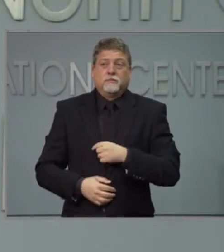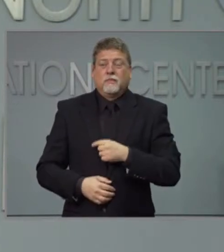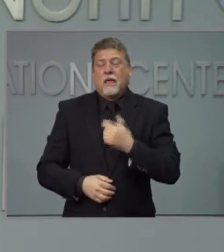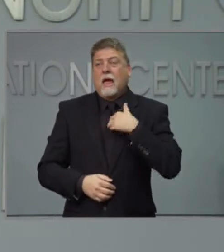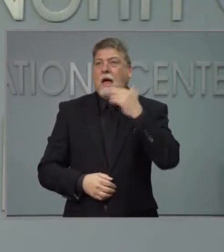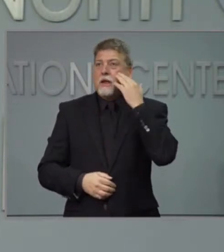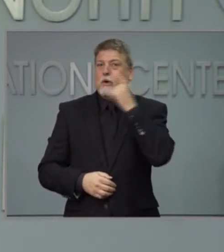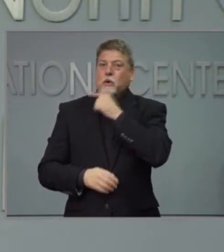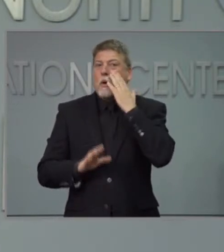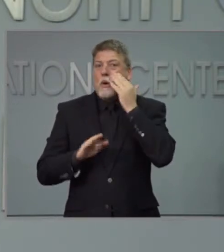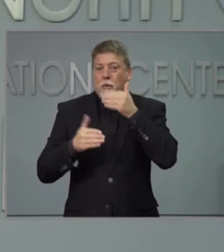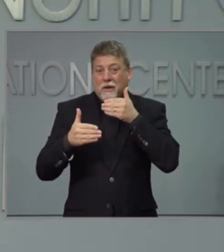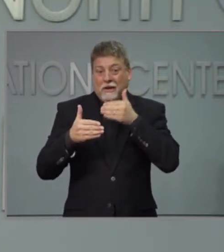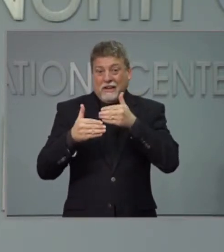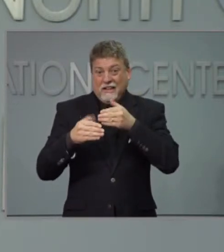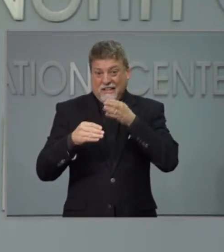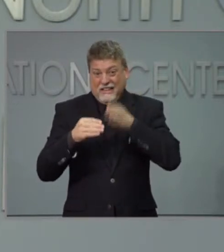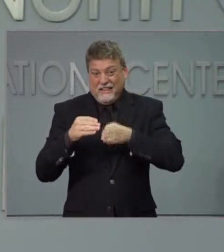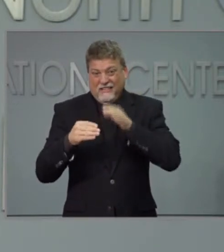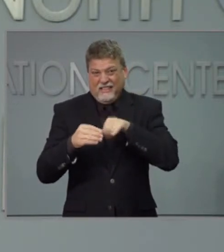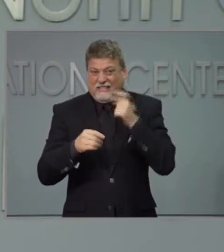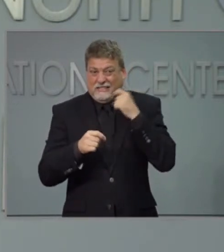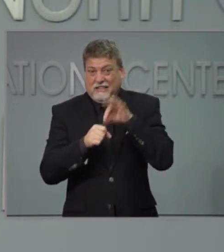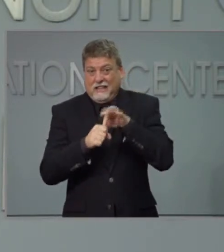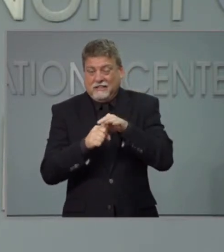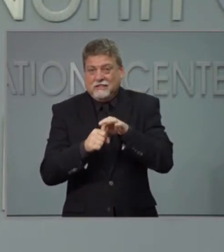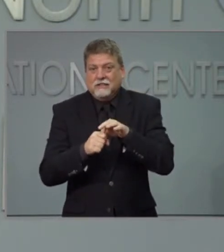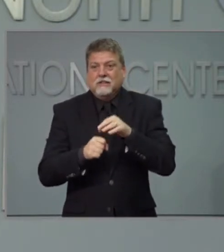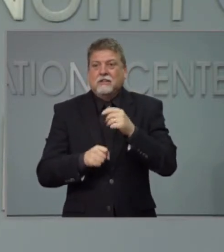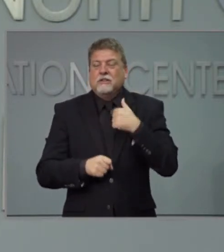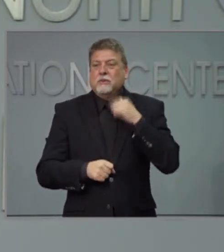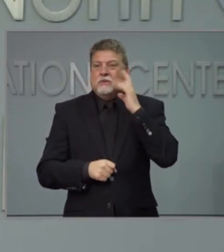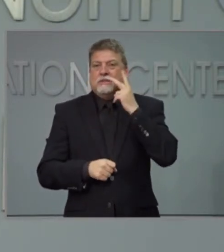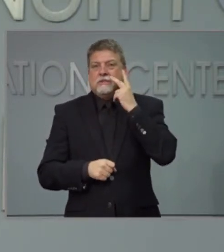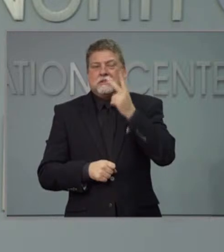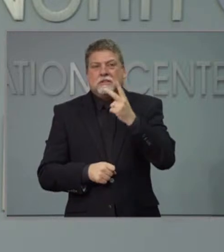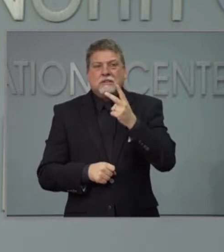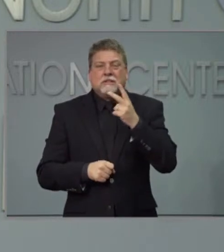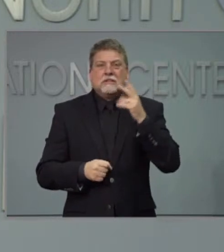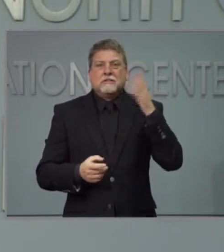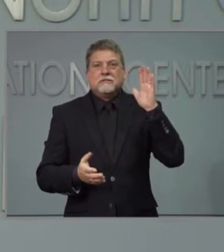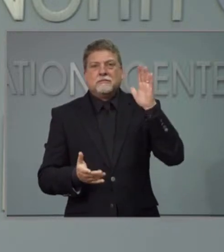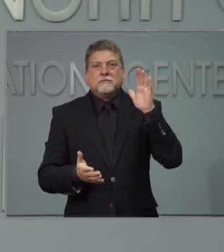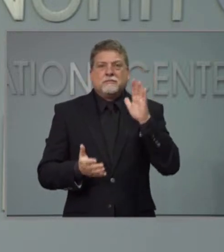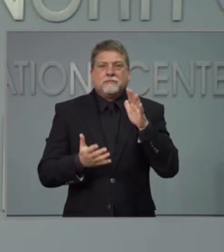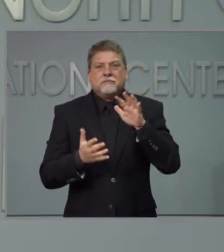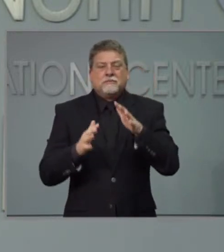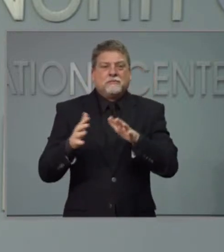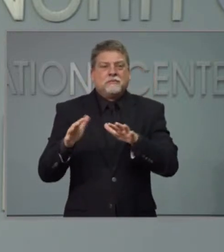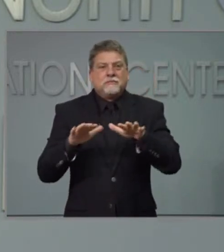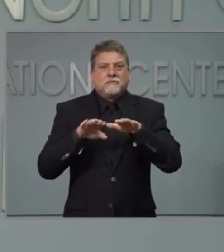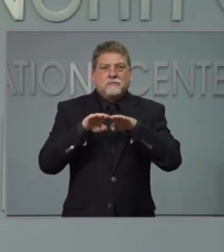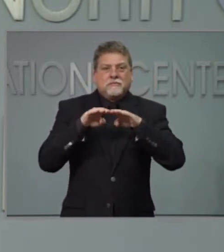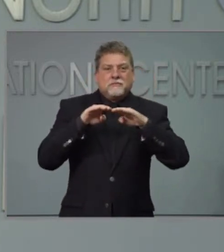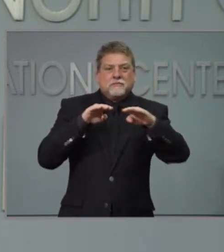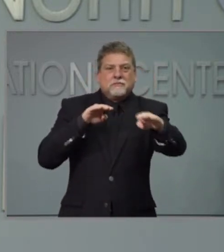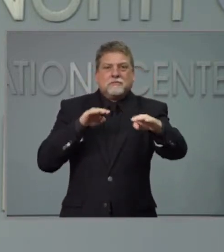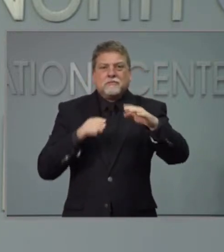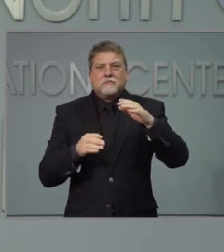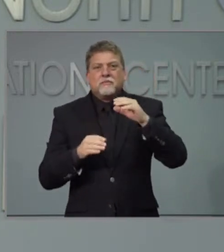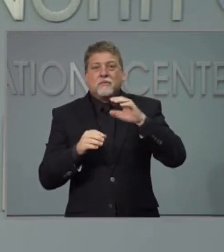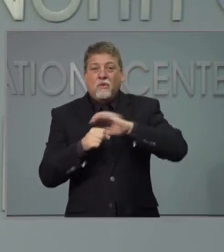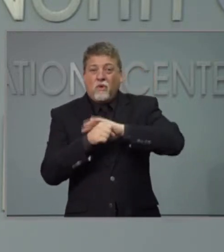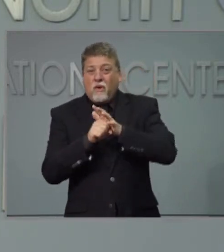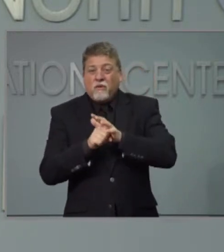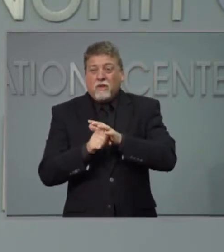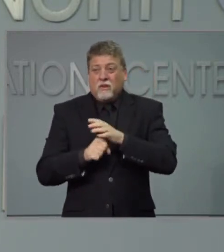the election that you would start seeing a lessening of the politicizing of COVID, and I was wanting to see if y'all have seen that in the last couple